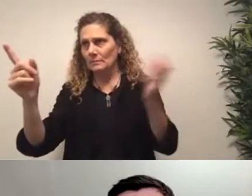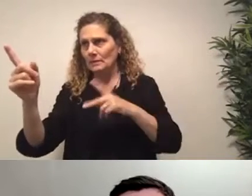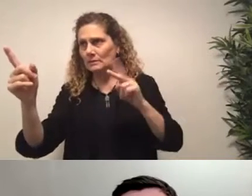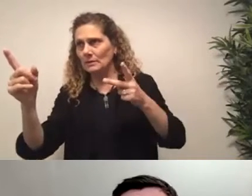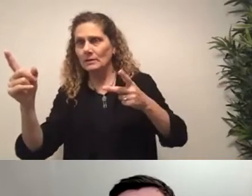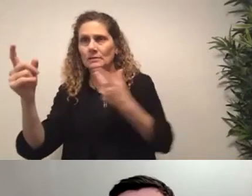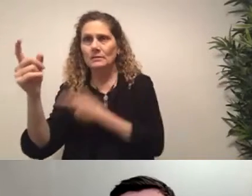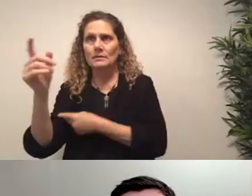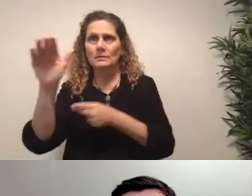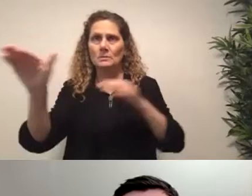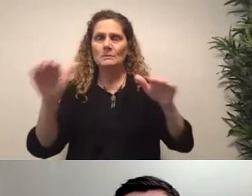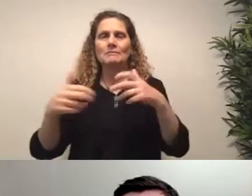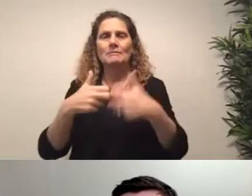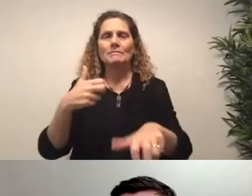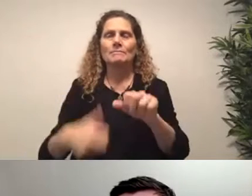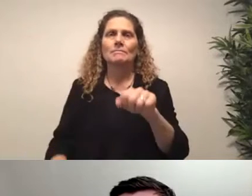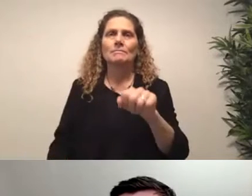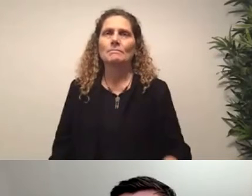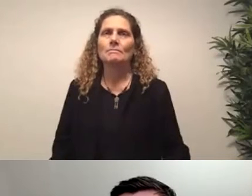communication systems are in place.